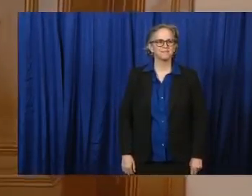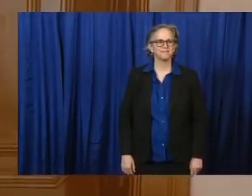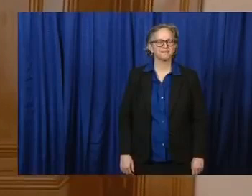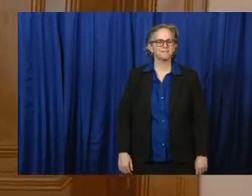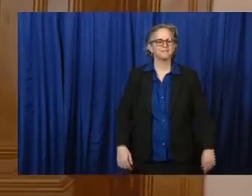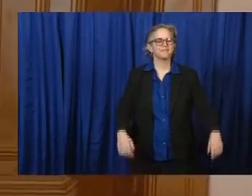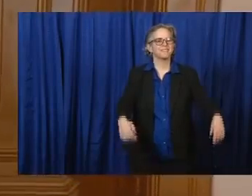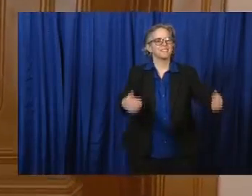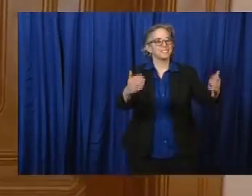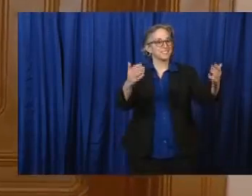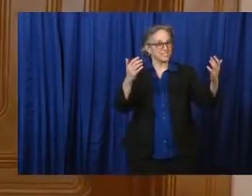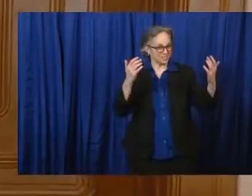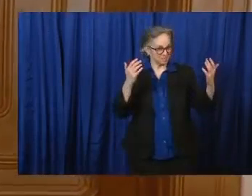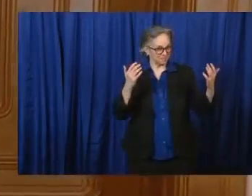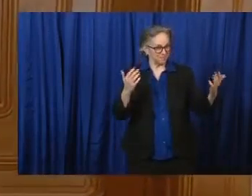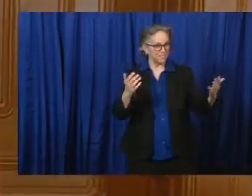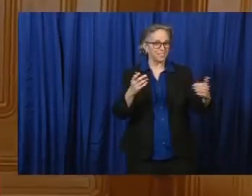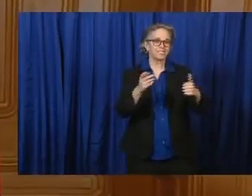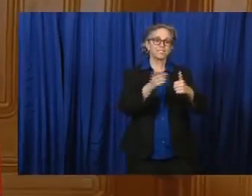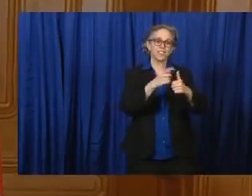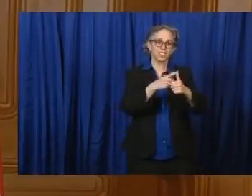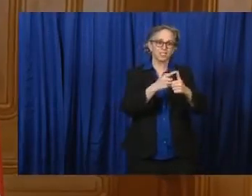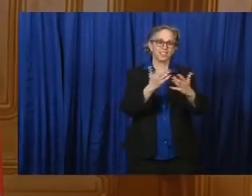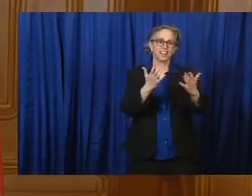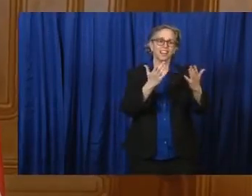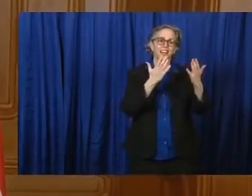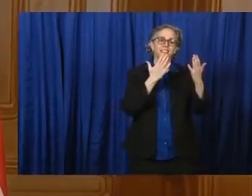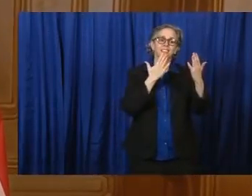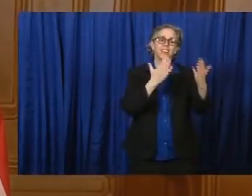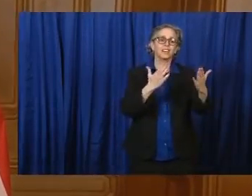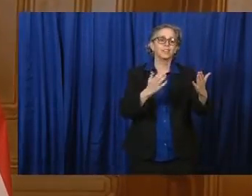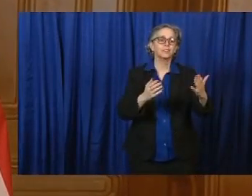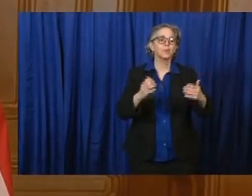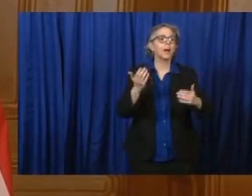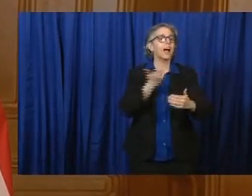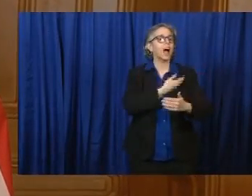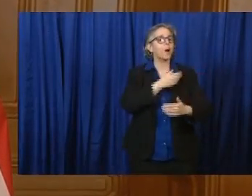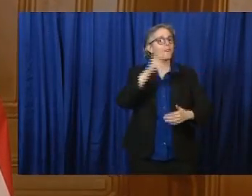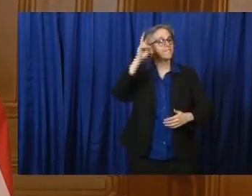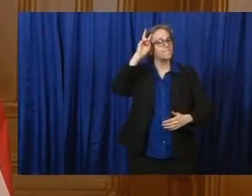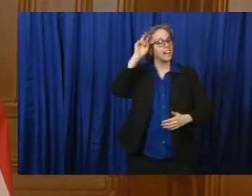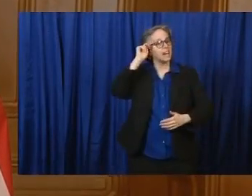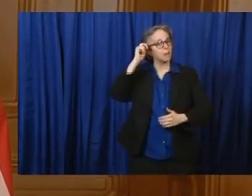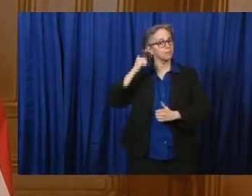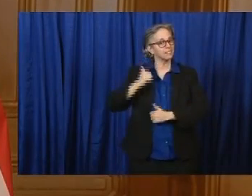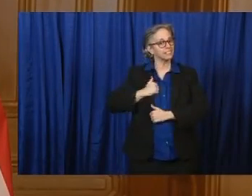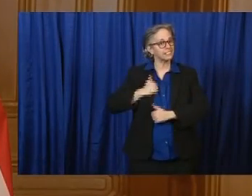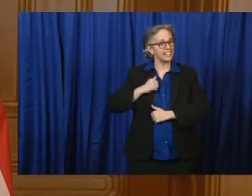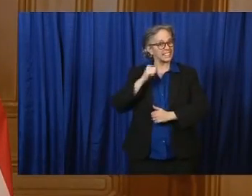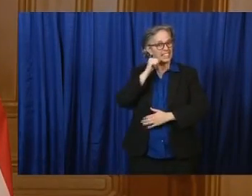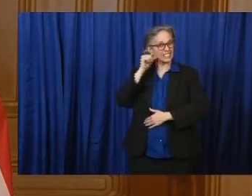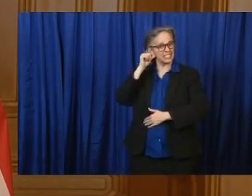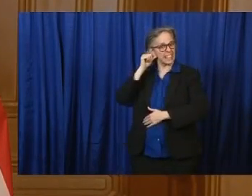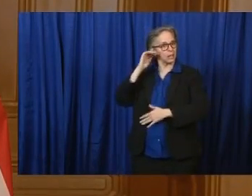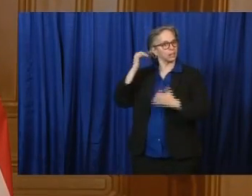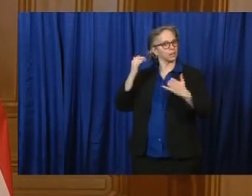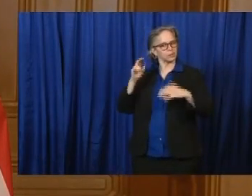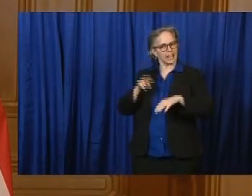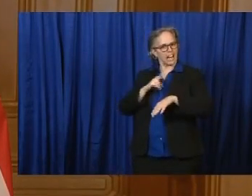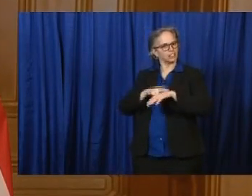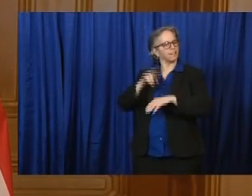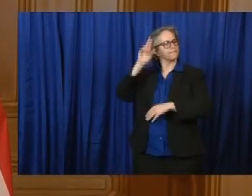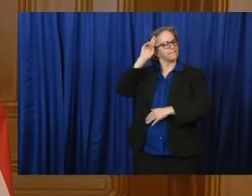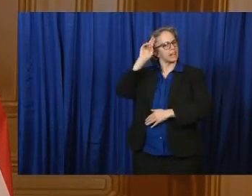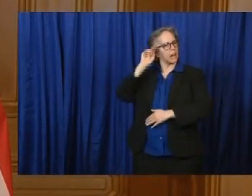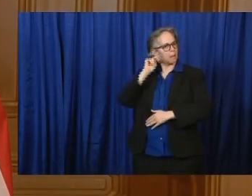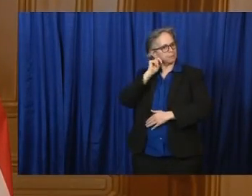want to first say thank you to all our Vietnam veterans. Yesterday was National Vietnam Veteran Day. Thank you very, very much